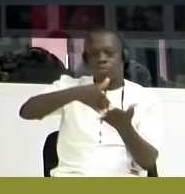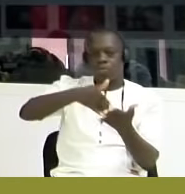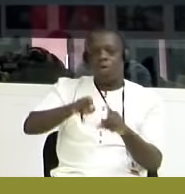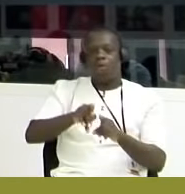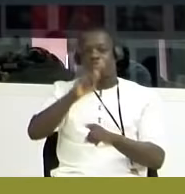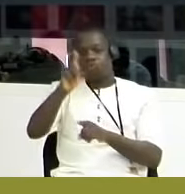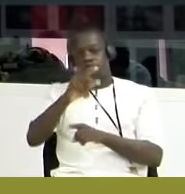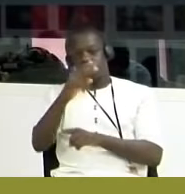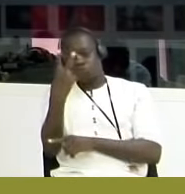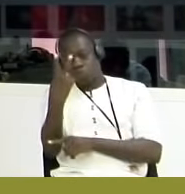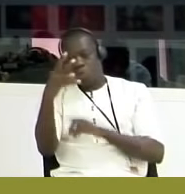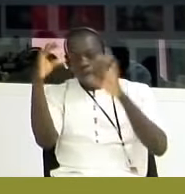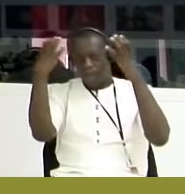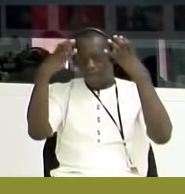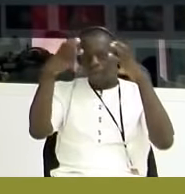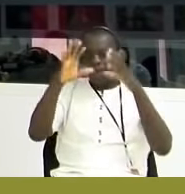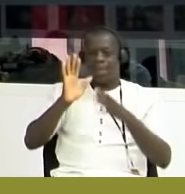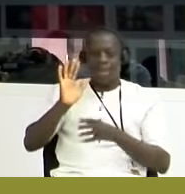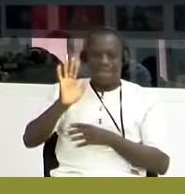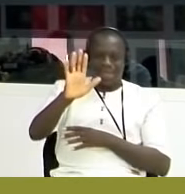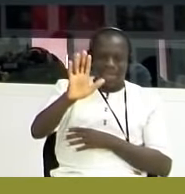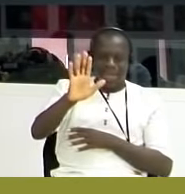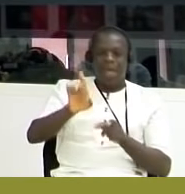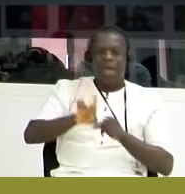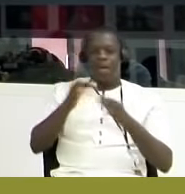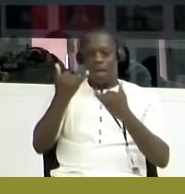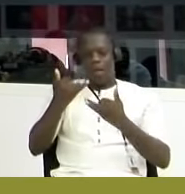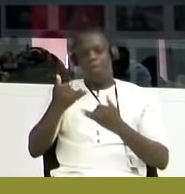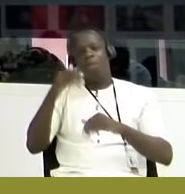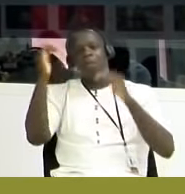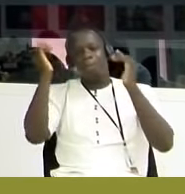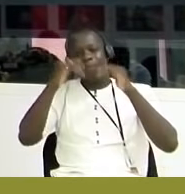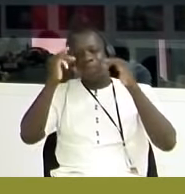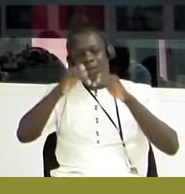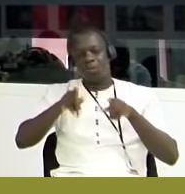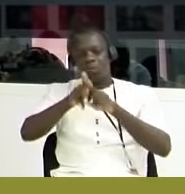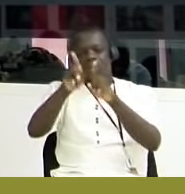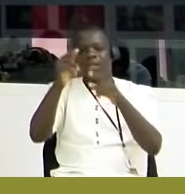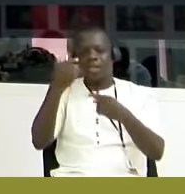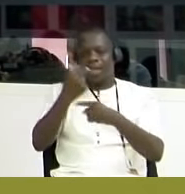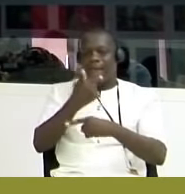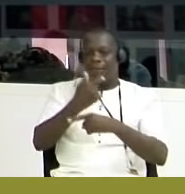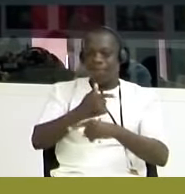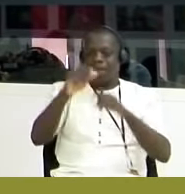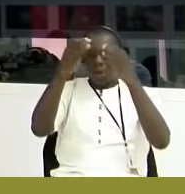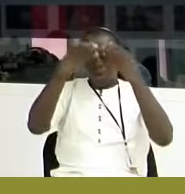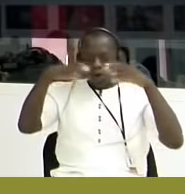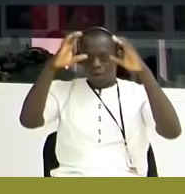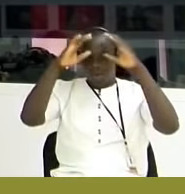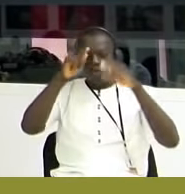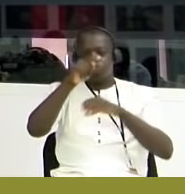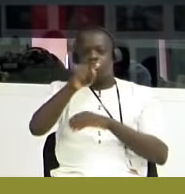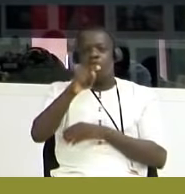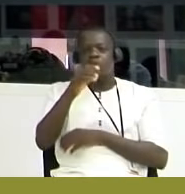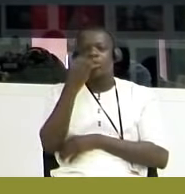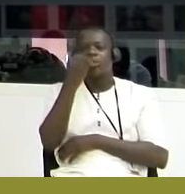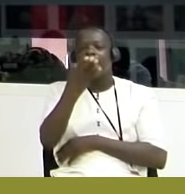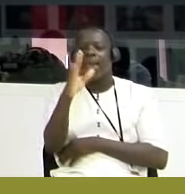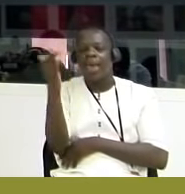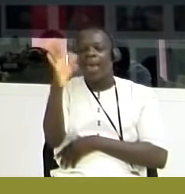later, but during the meeting with the students at Gambia College, did you at any point say anything to them